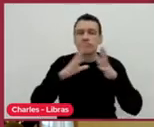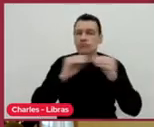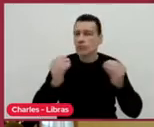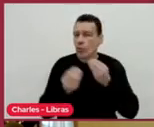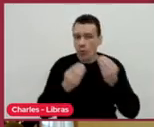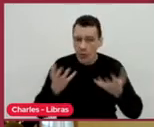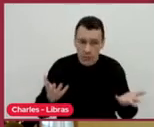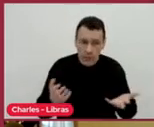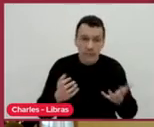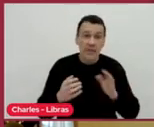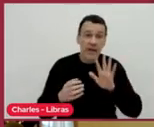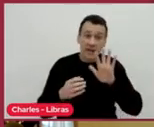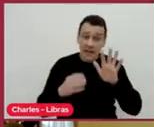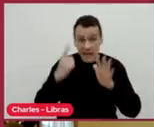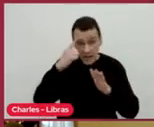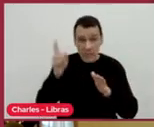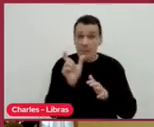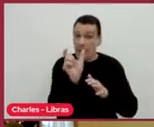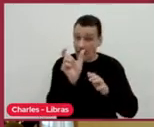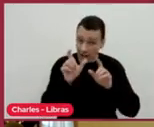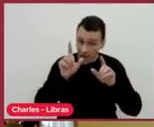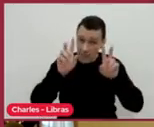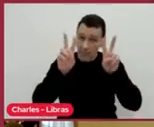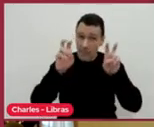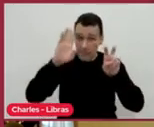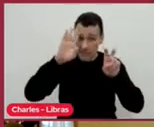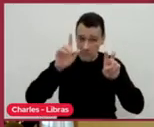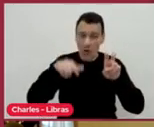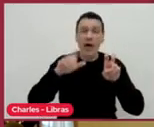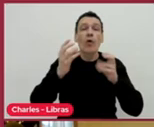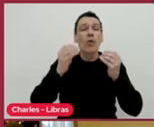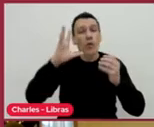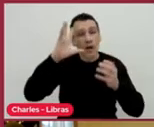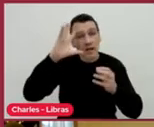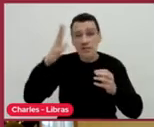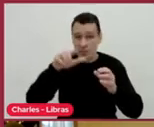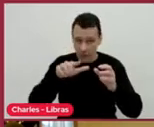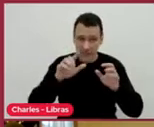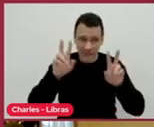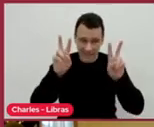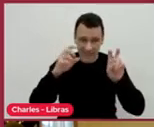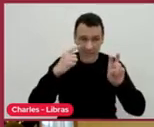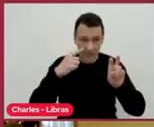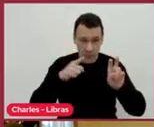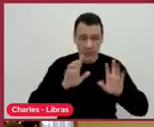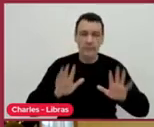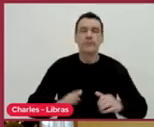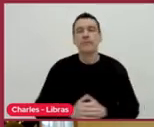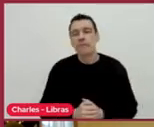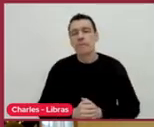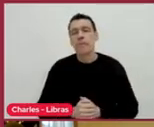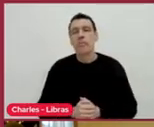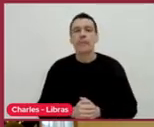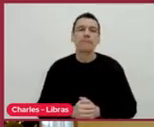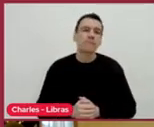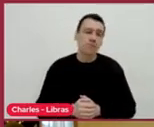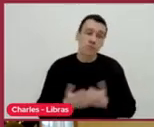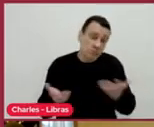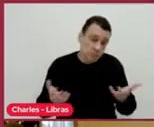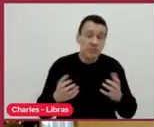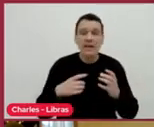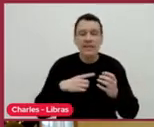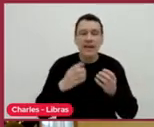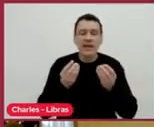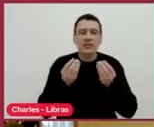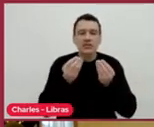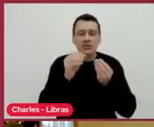word here is resolve. I'm going to generate some soft dependencies on